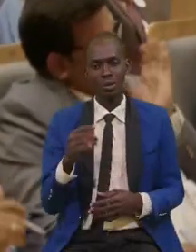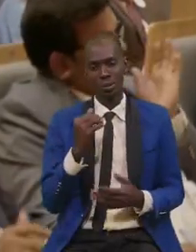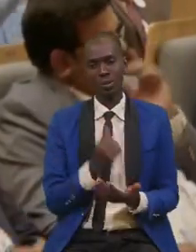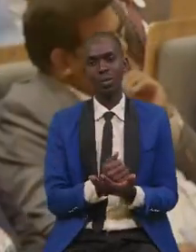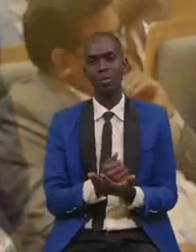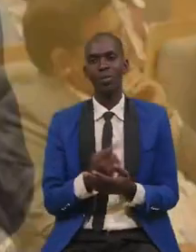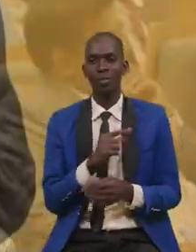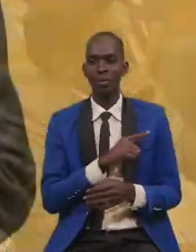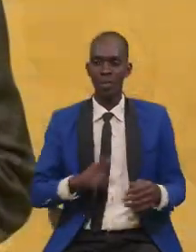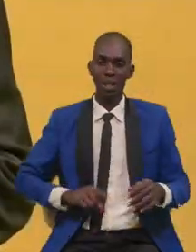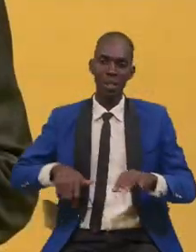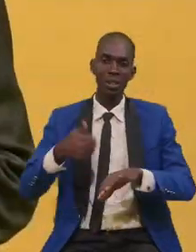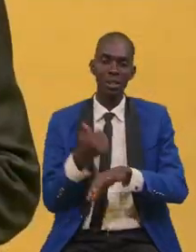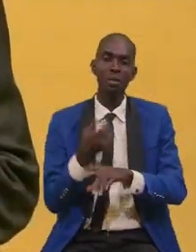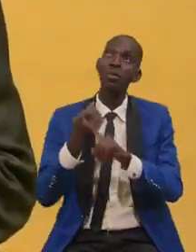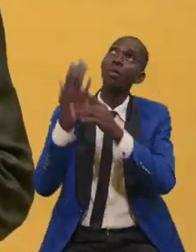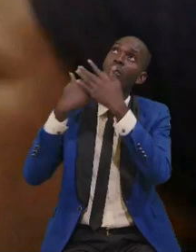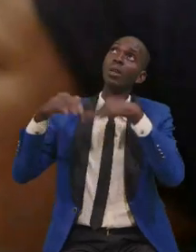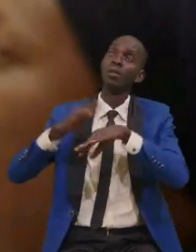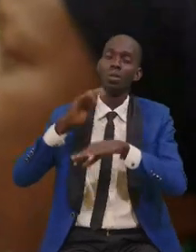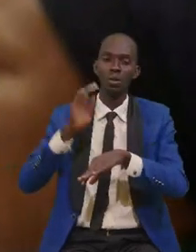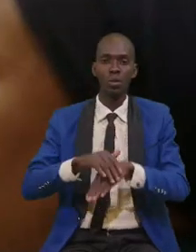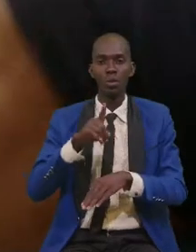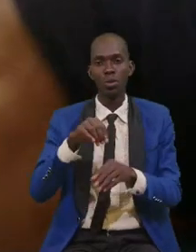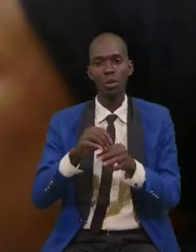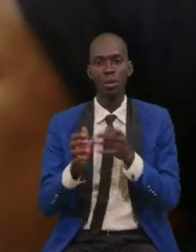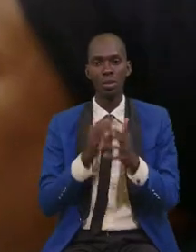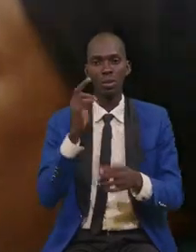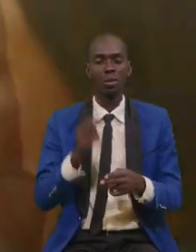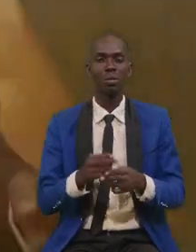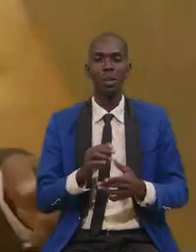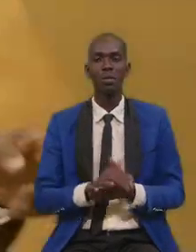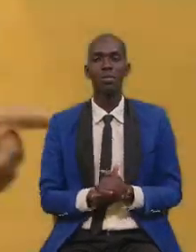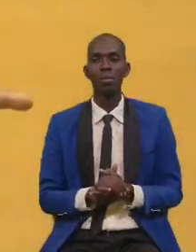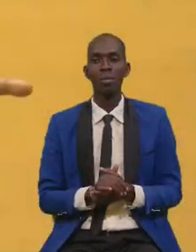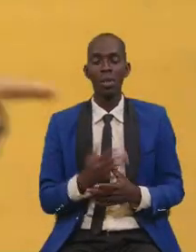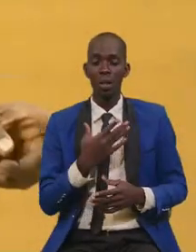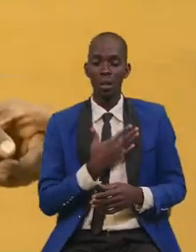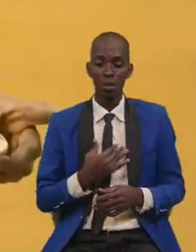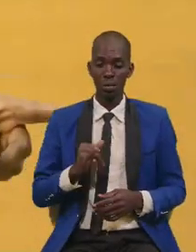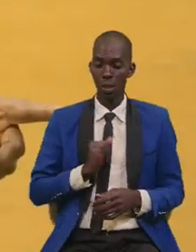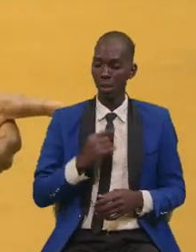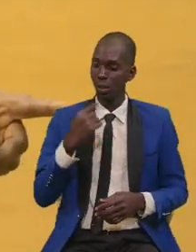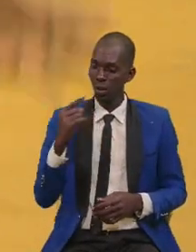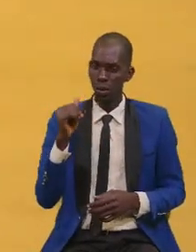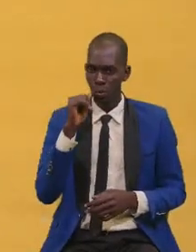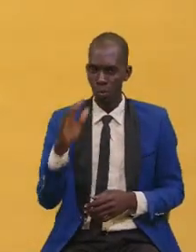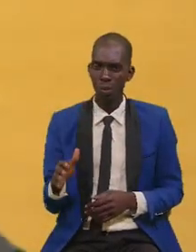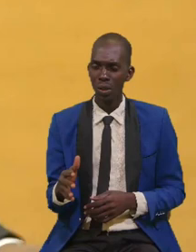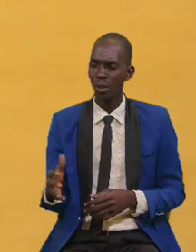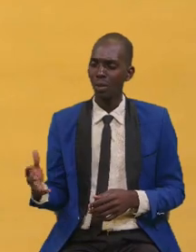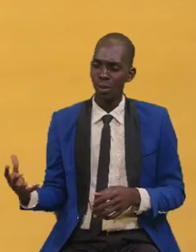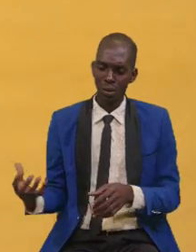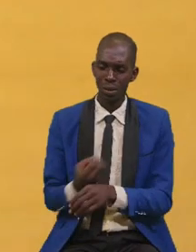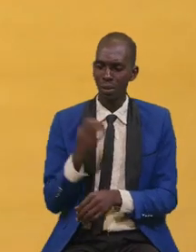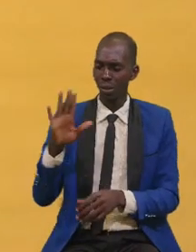Lord confirmed that from heaven in Jesus' name. Amen. And so I said, take up that pot, smash